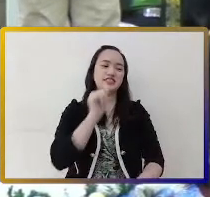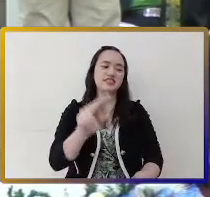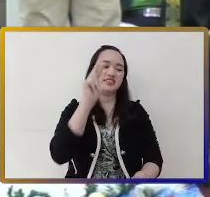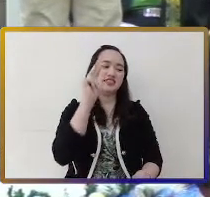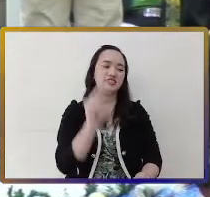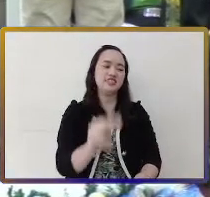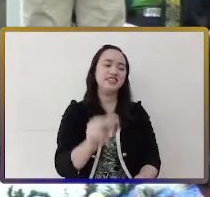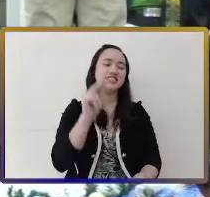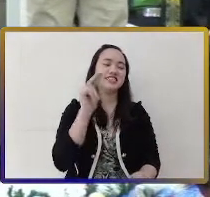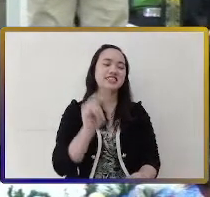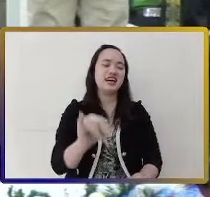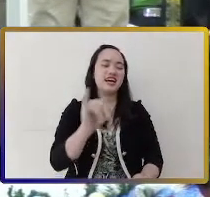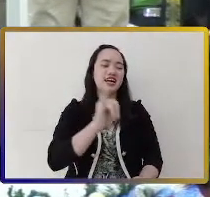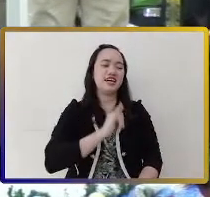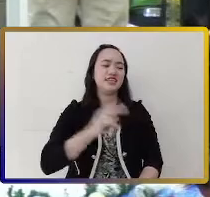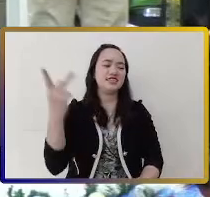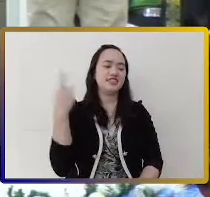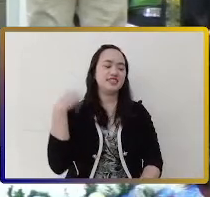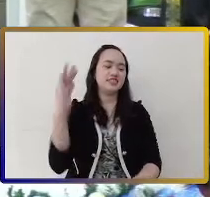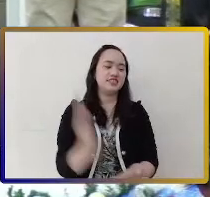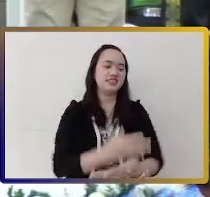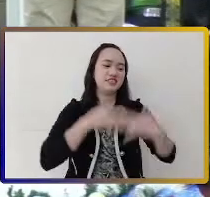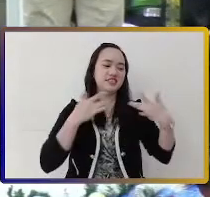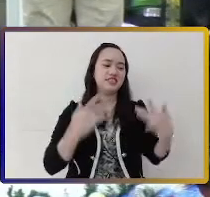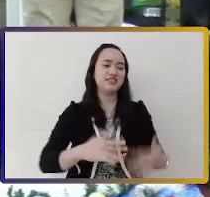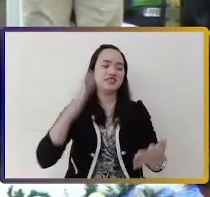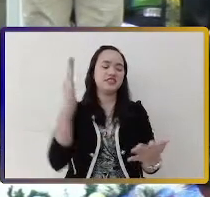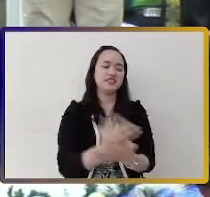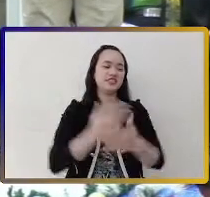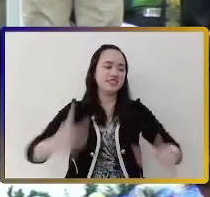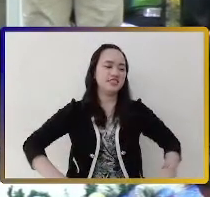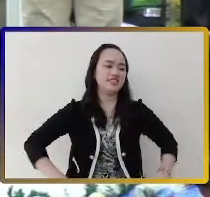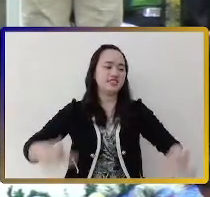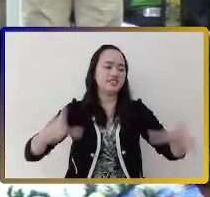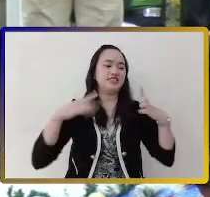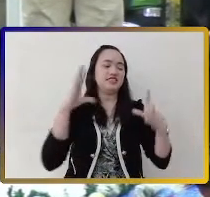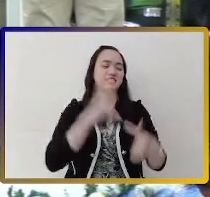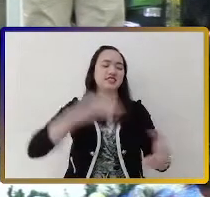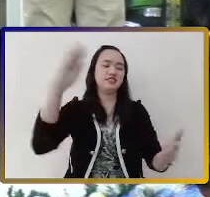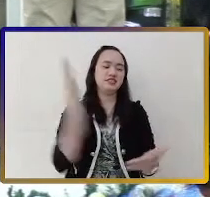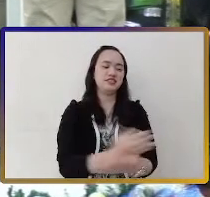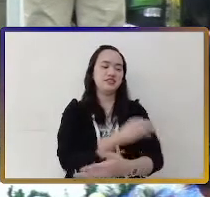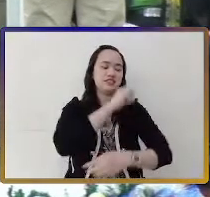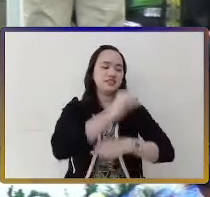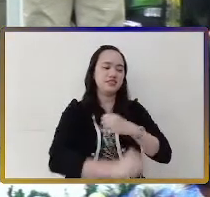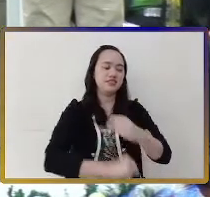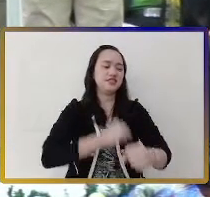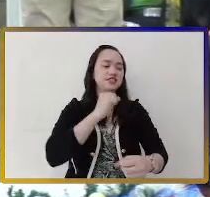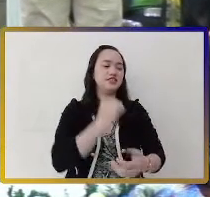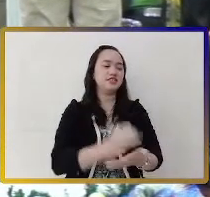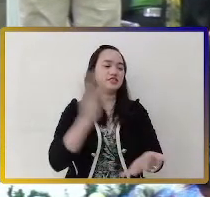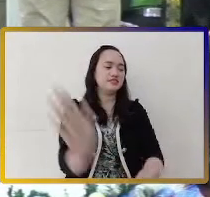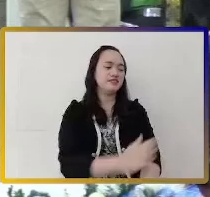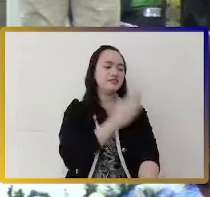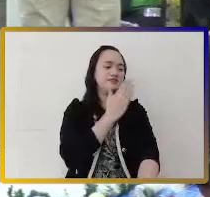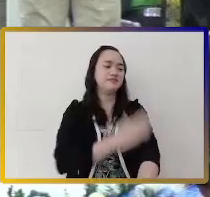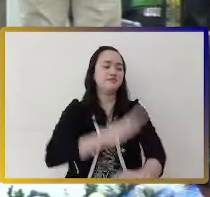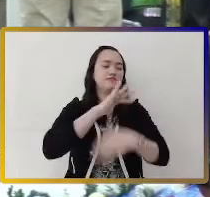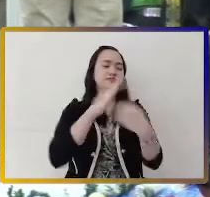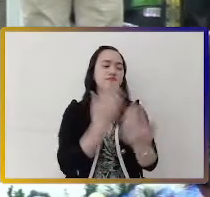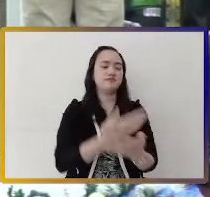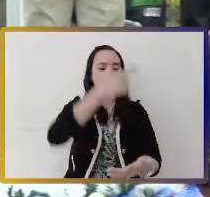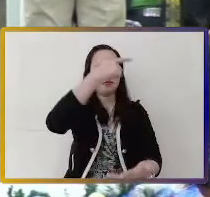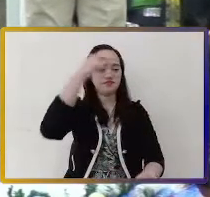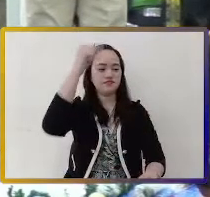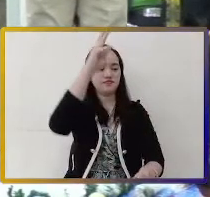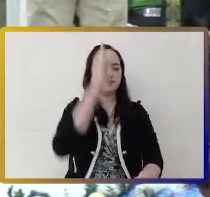didn't need. Have a new heart and a new life and a new song to sing.